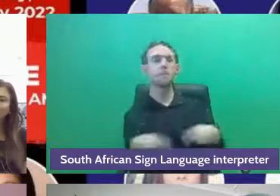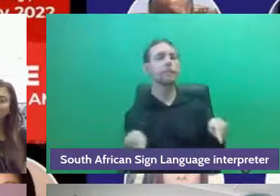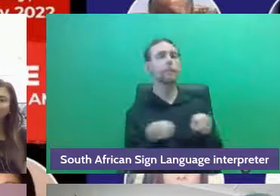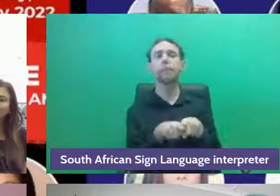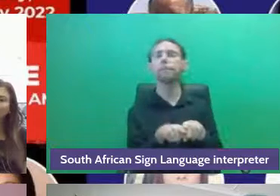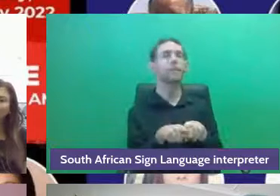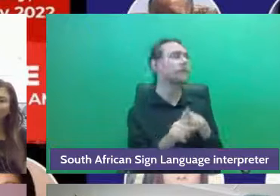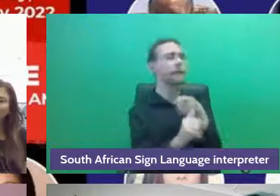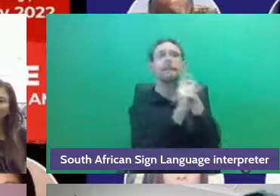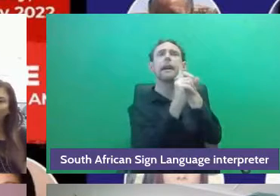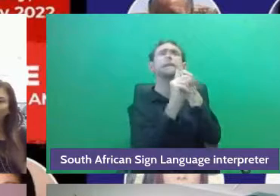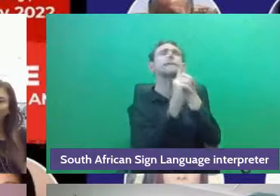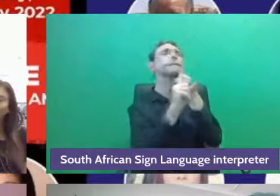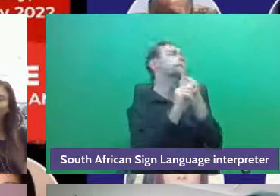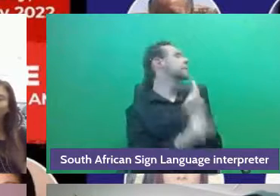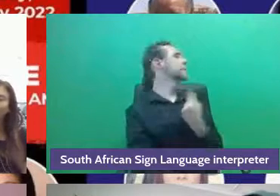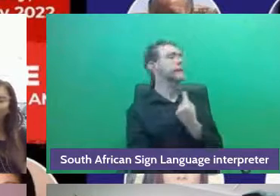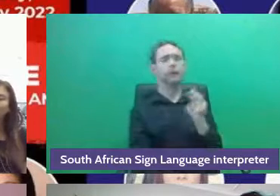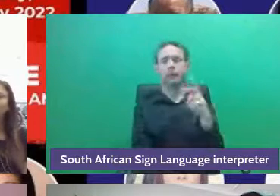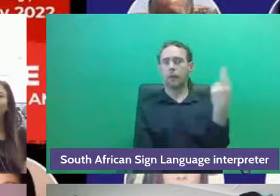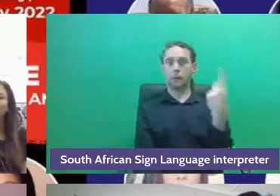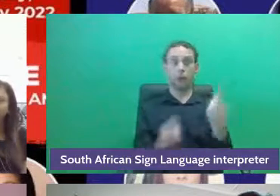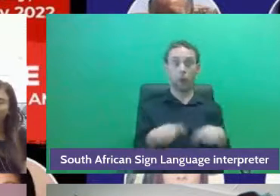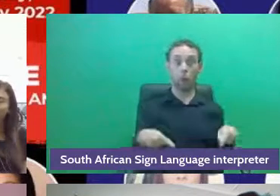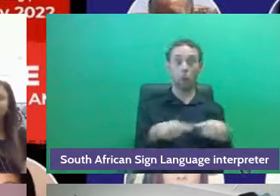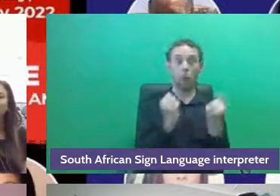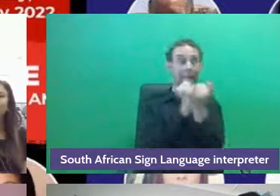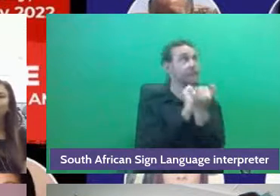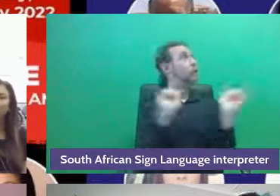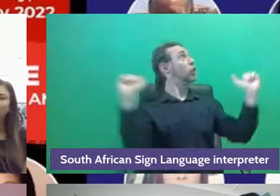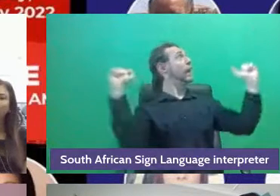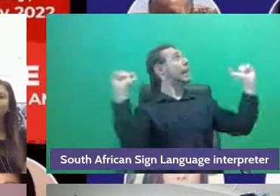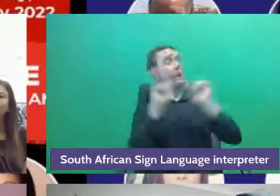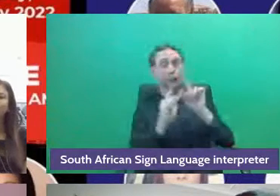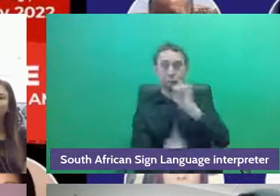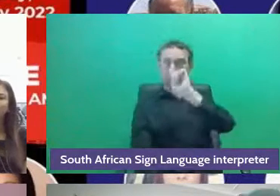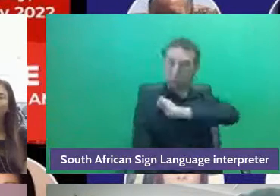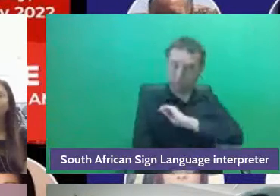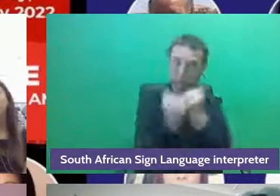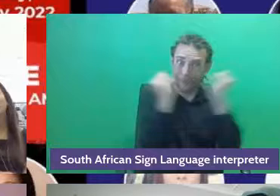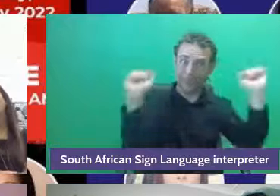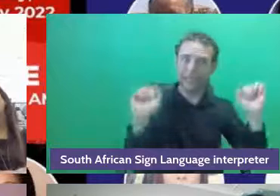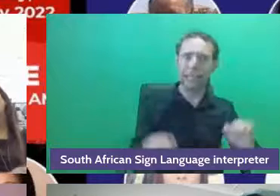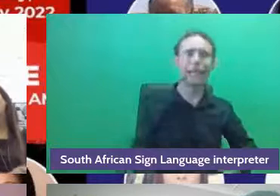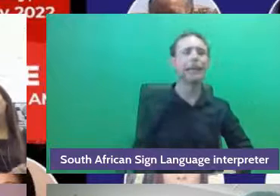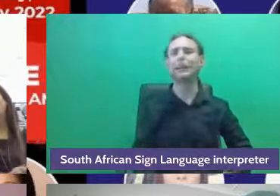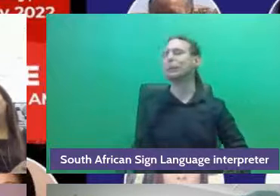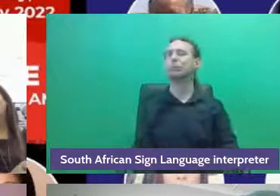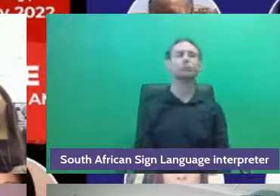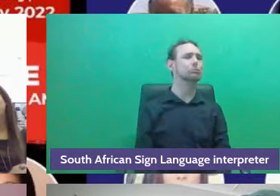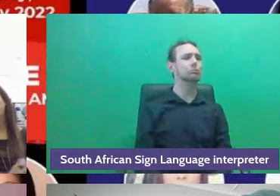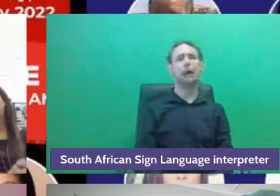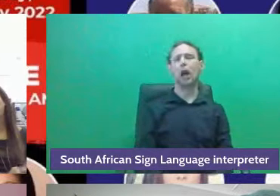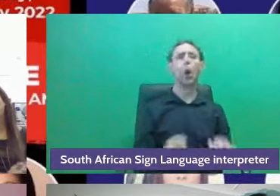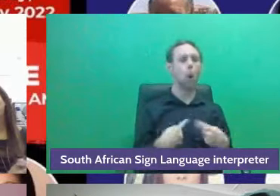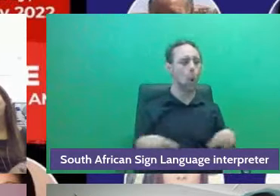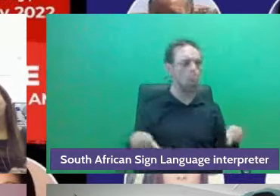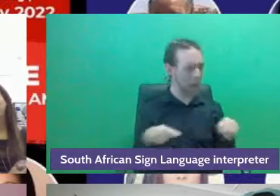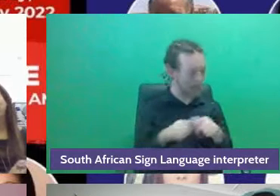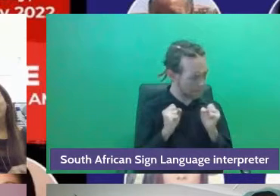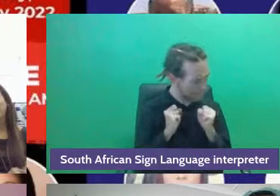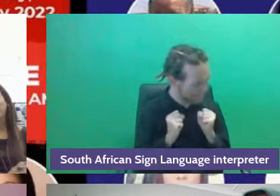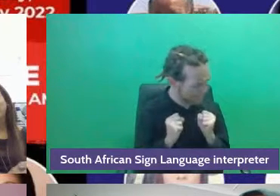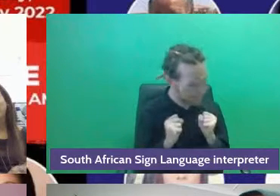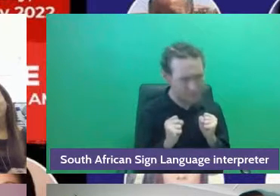still not yet free. We've got injustices and hurdles, basically, that we are still facing in order